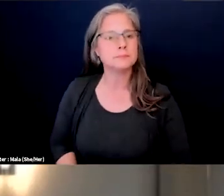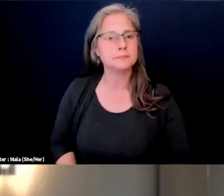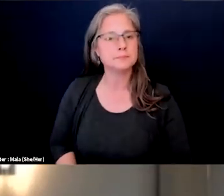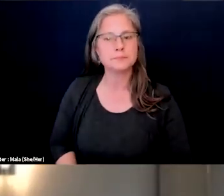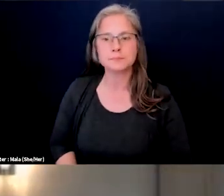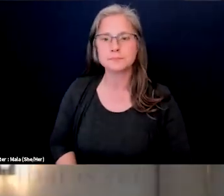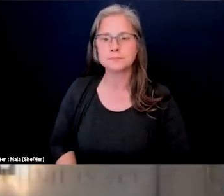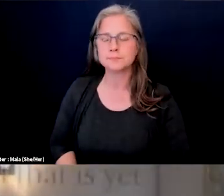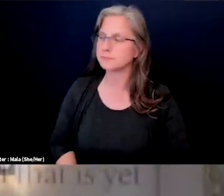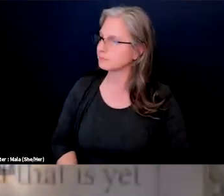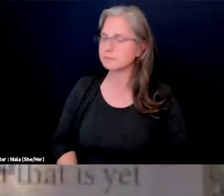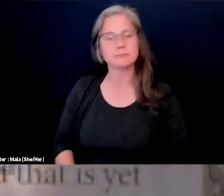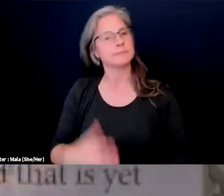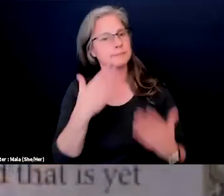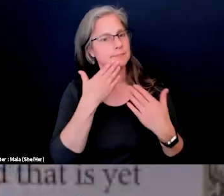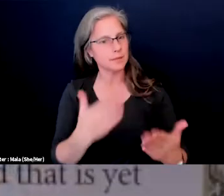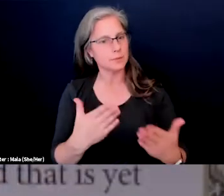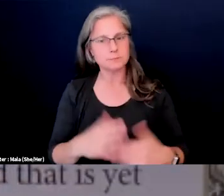Thank you.